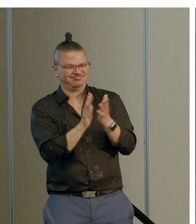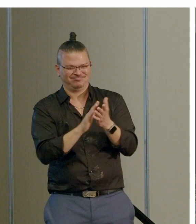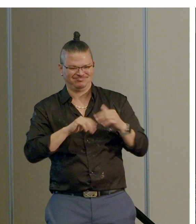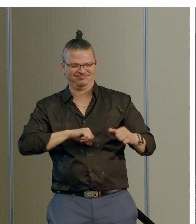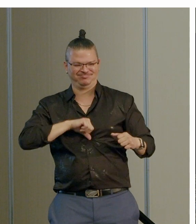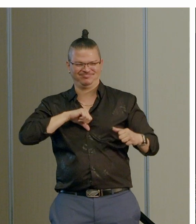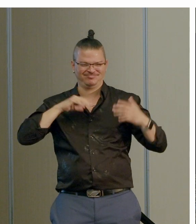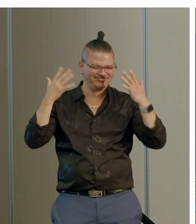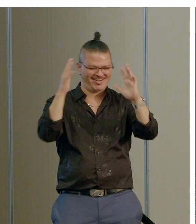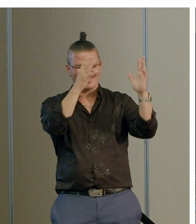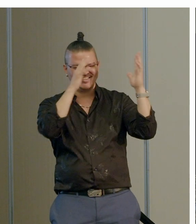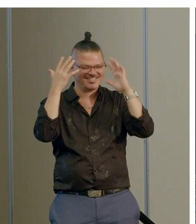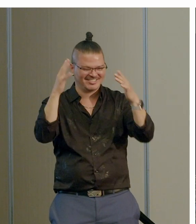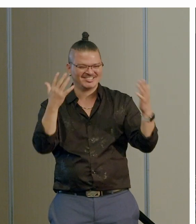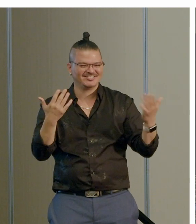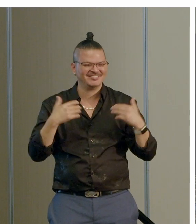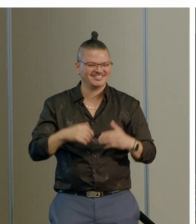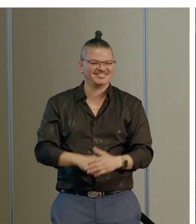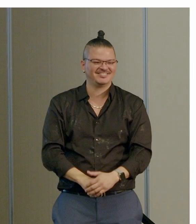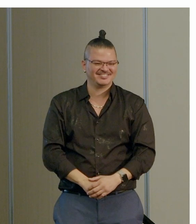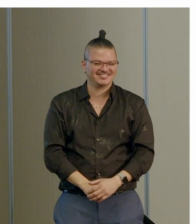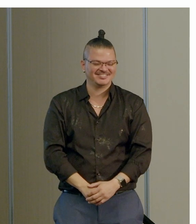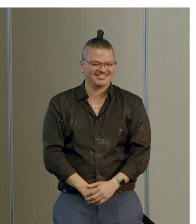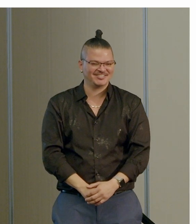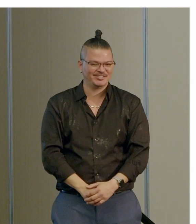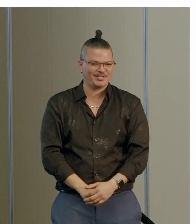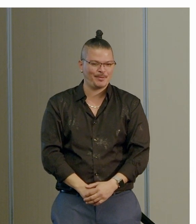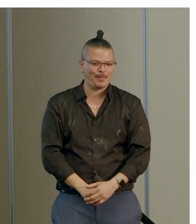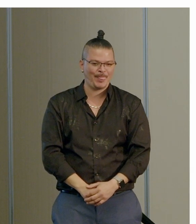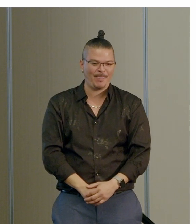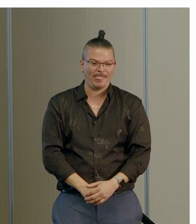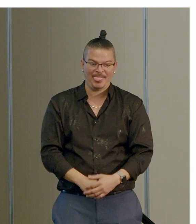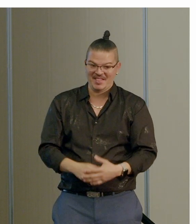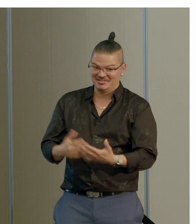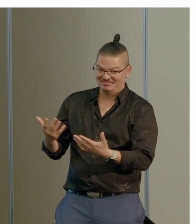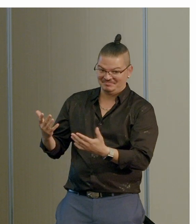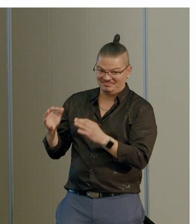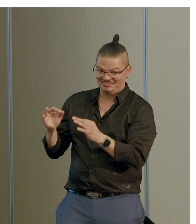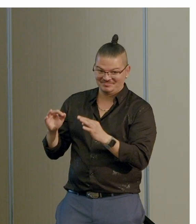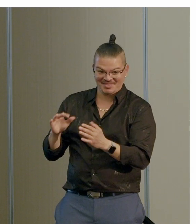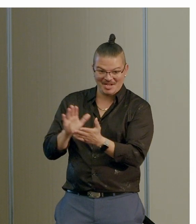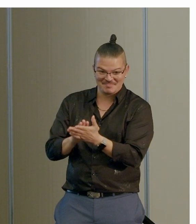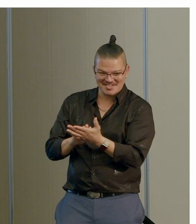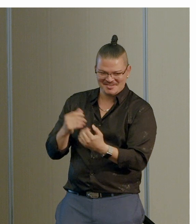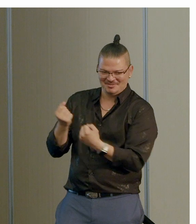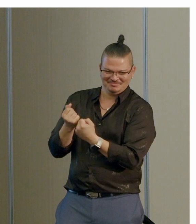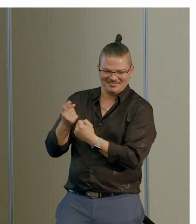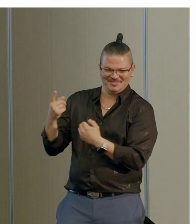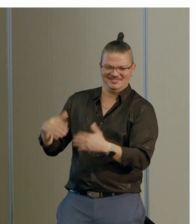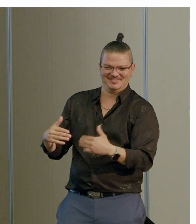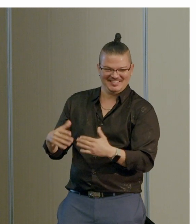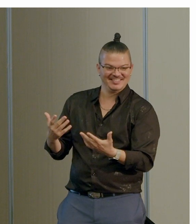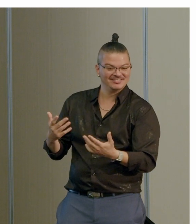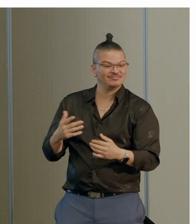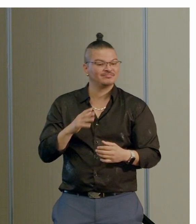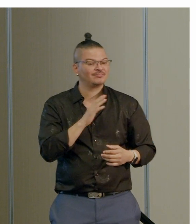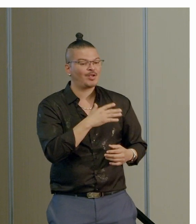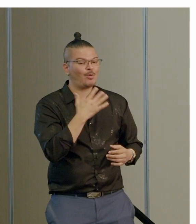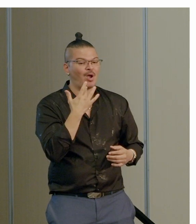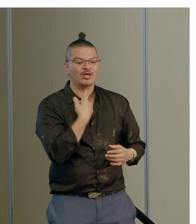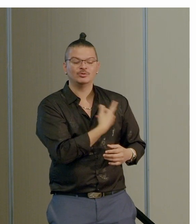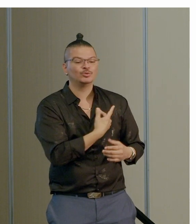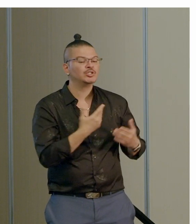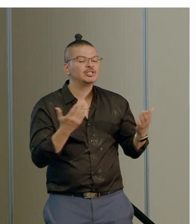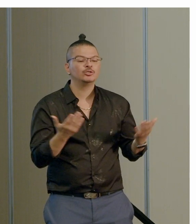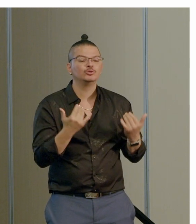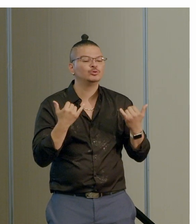signs, but that's, hey, way to go. Well, and why Betsy and I are here today. 4 years